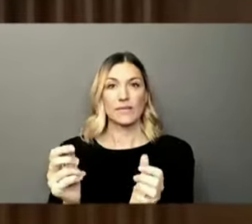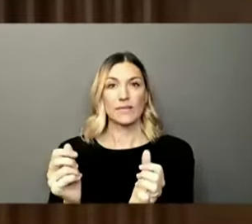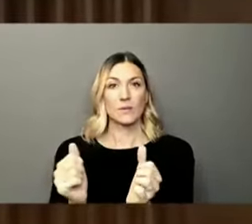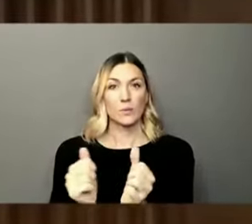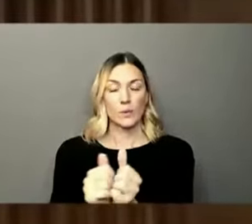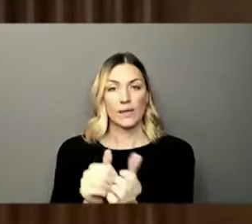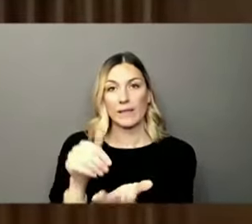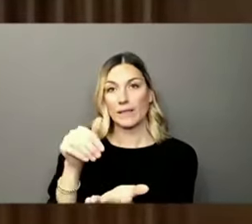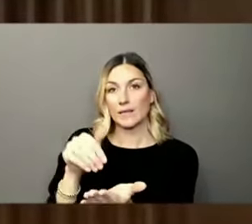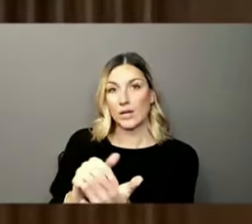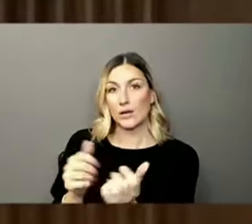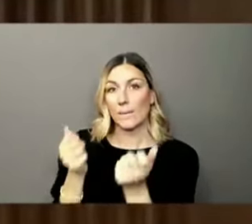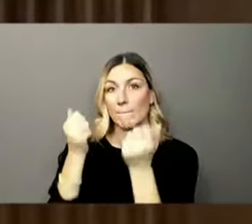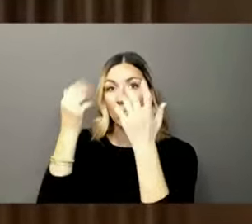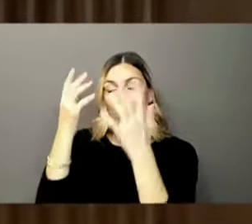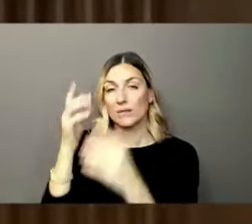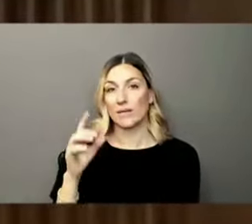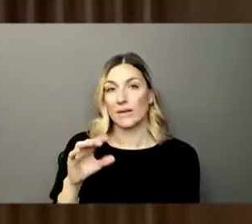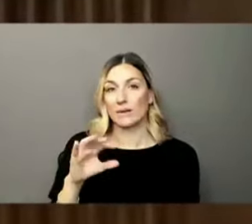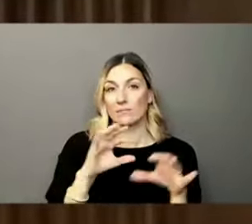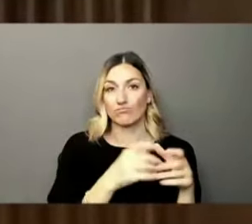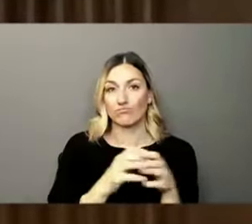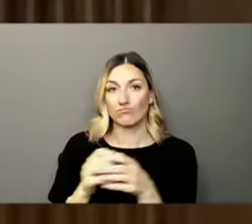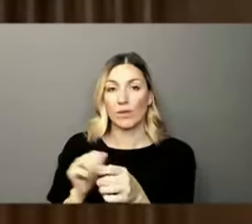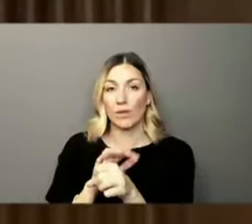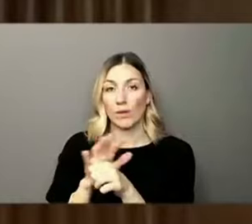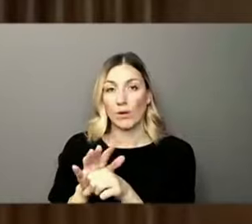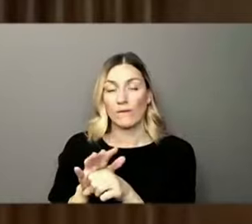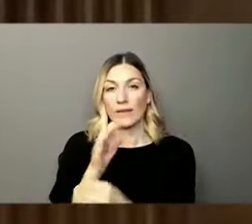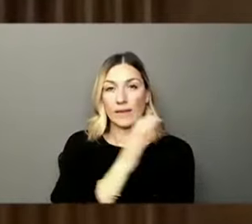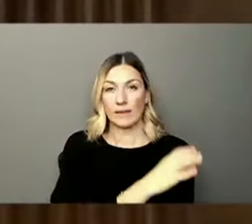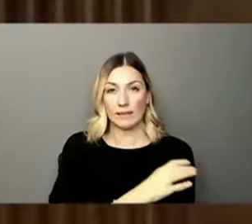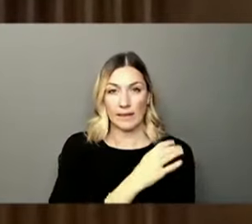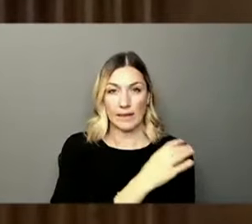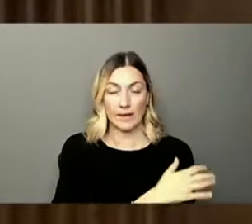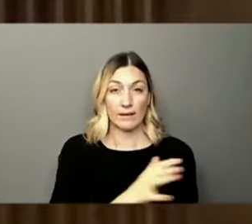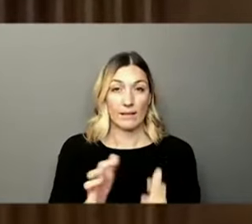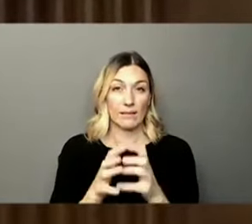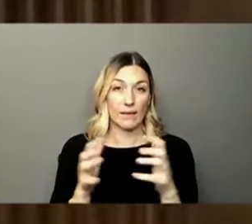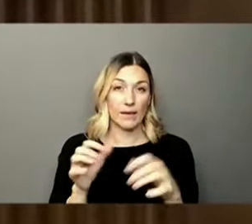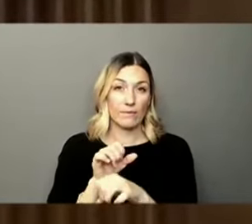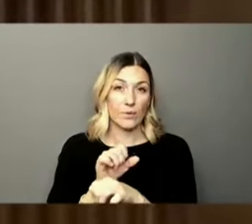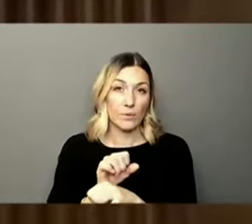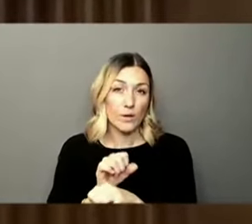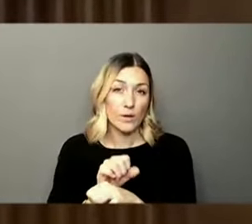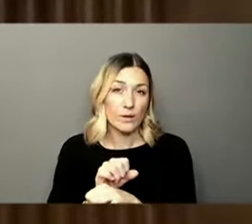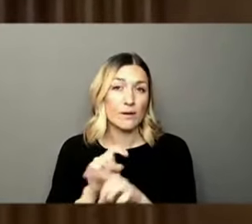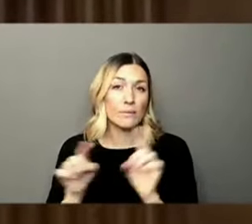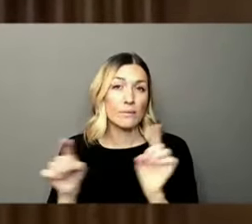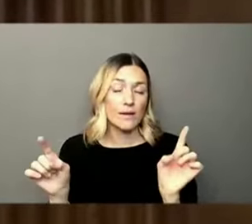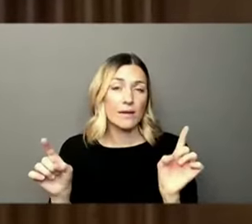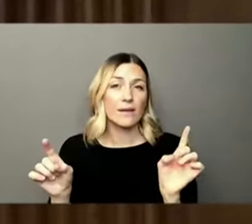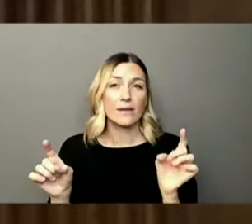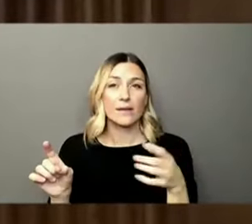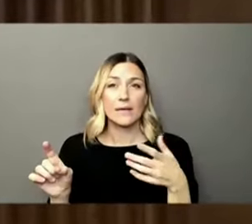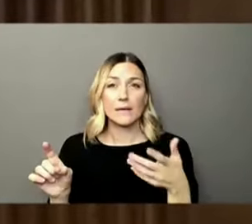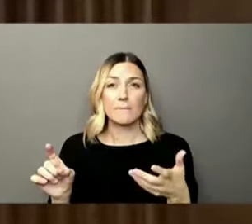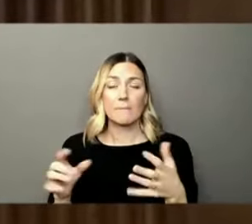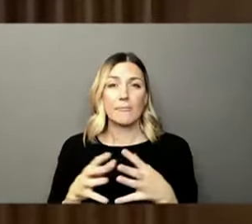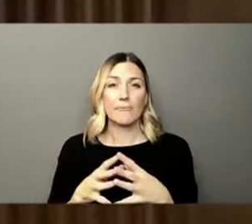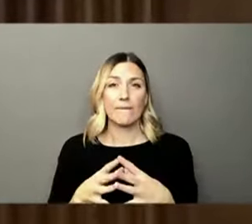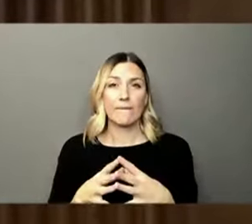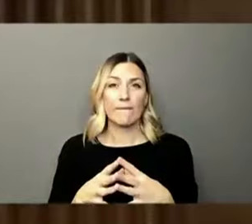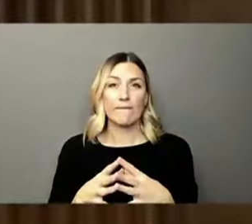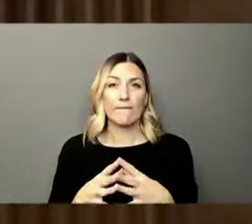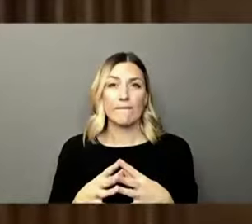a multidisciplinary COVID clinic. That's going to take a lot of other work to do, but I think having